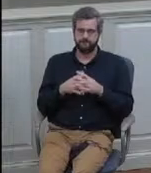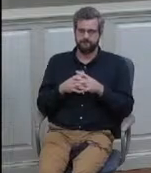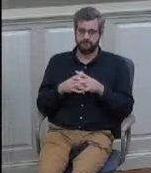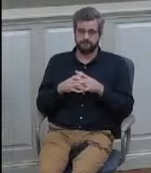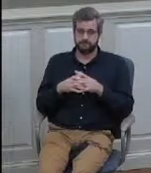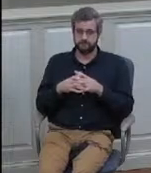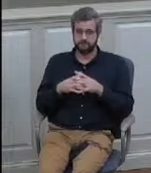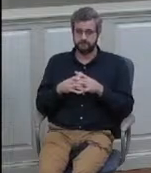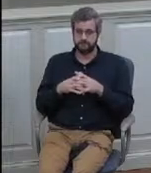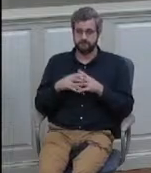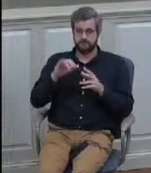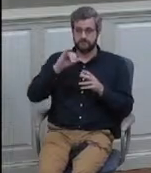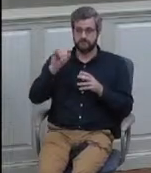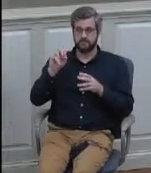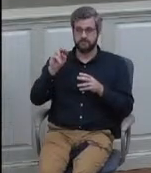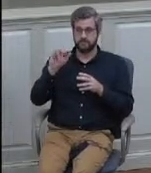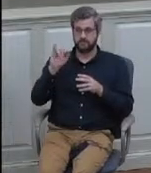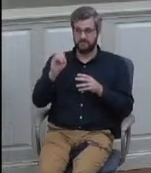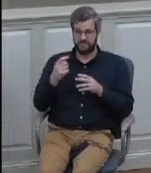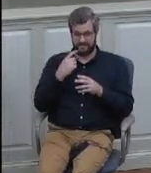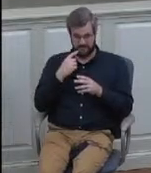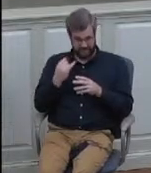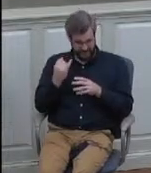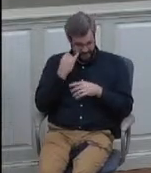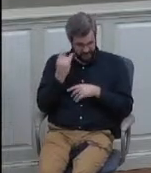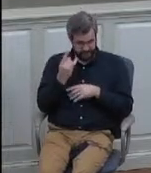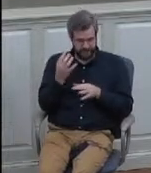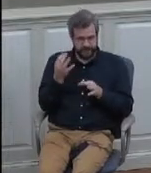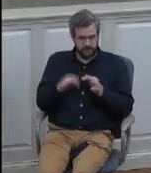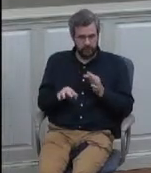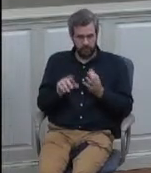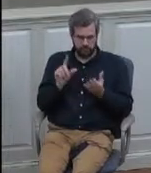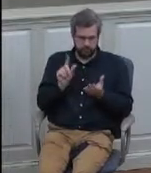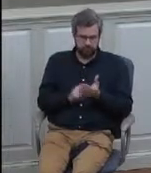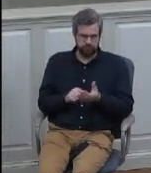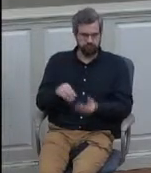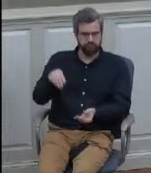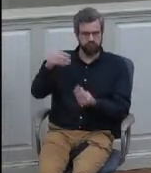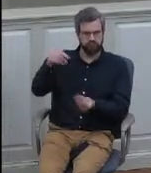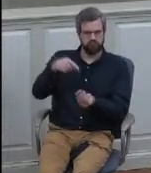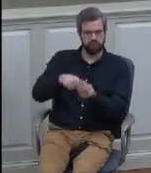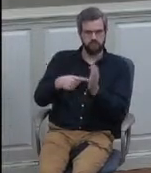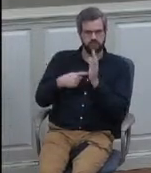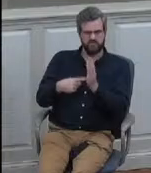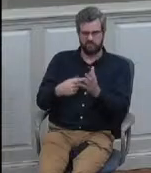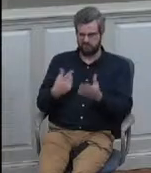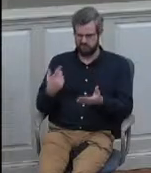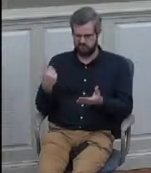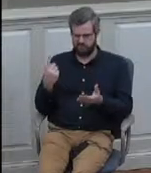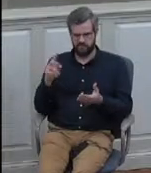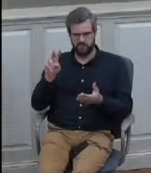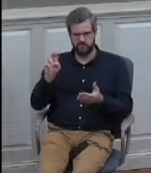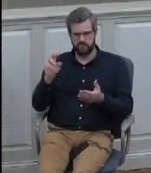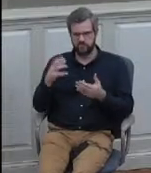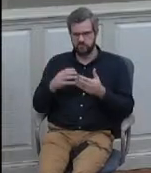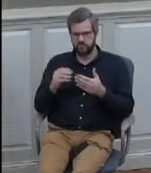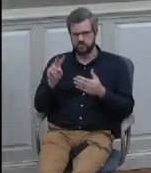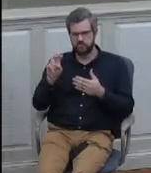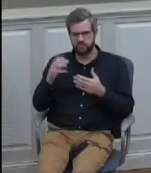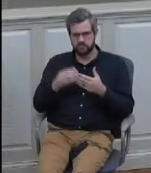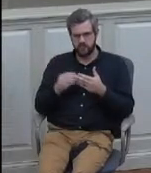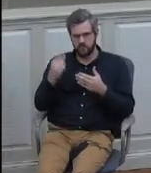But if there's something, you know, eventually simple kind of put together, the showroom worked great. It was like $200 for half a day,